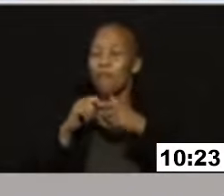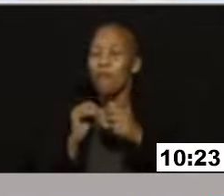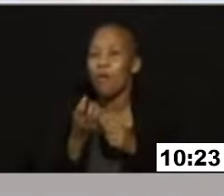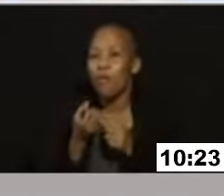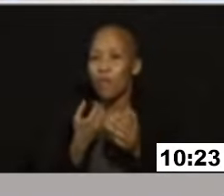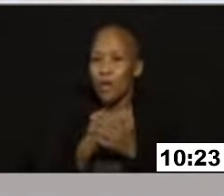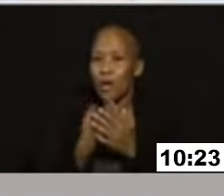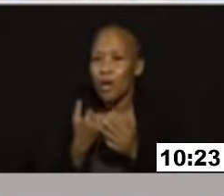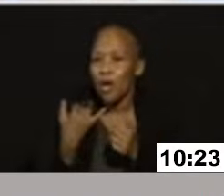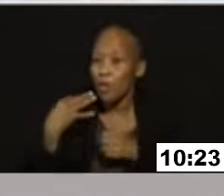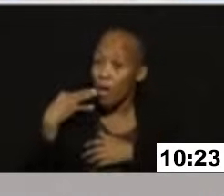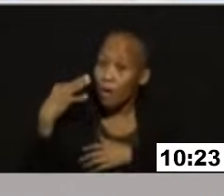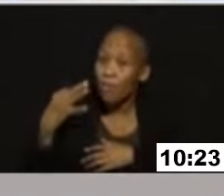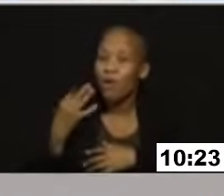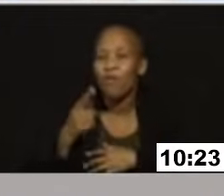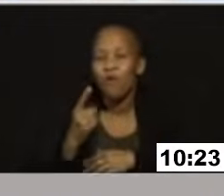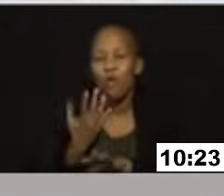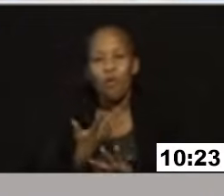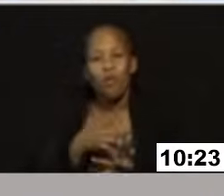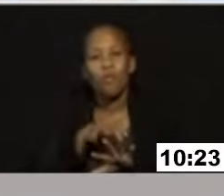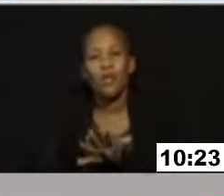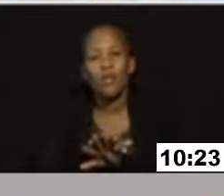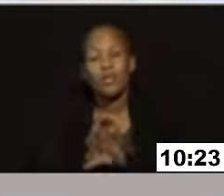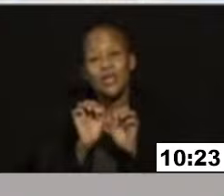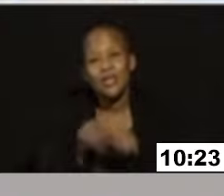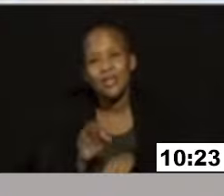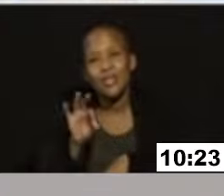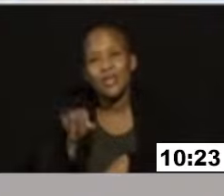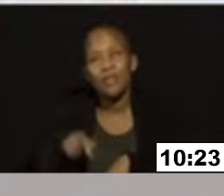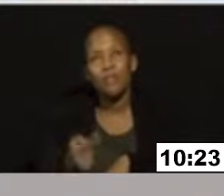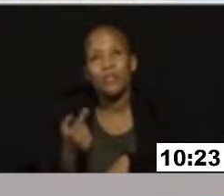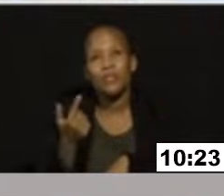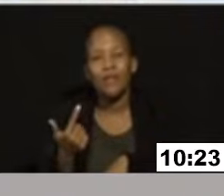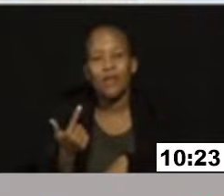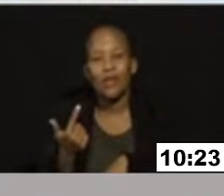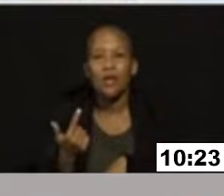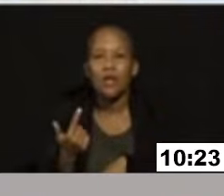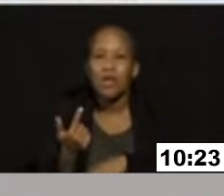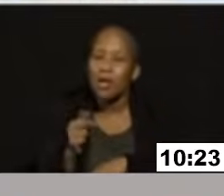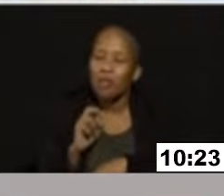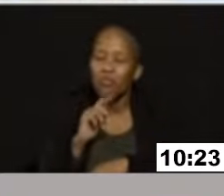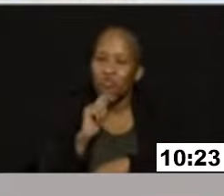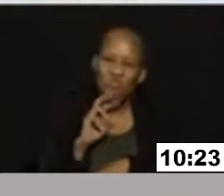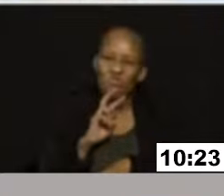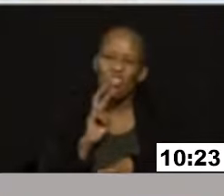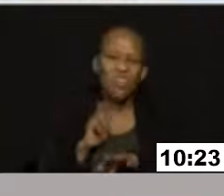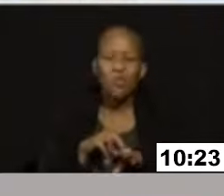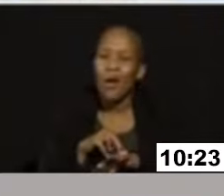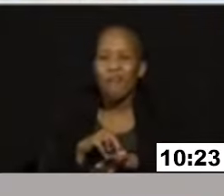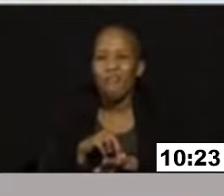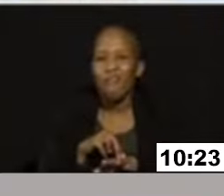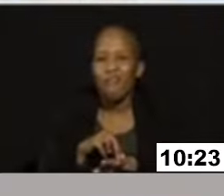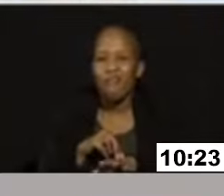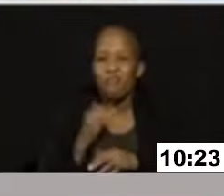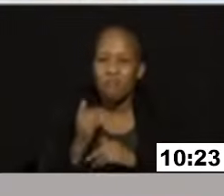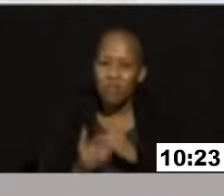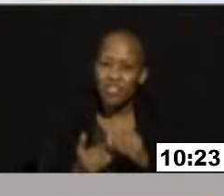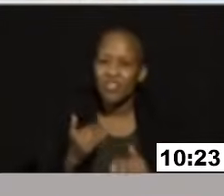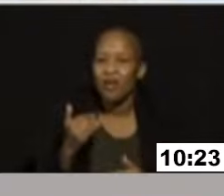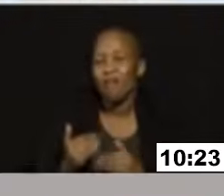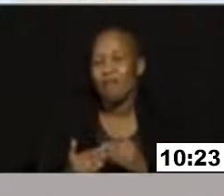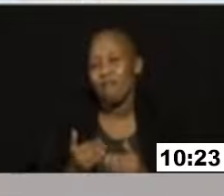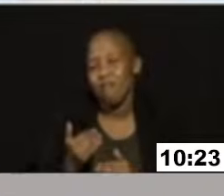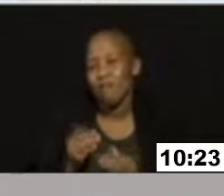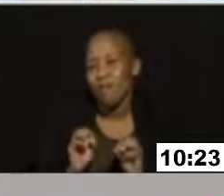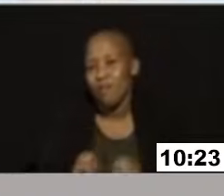and applying for condemnation, even though 3.7 and 8.3 don't require that procedure.